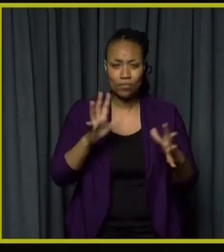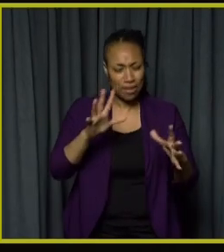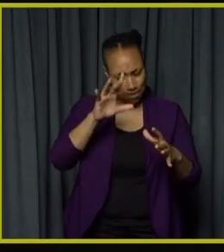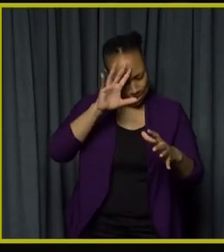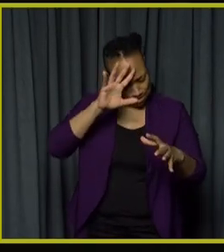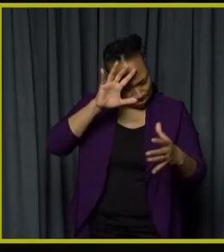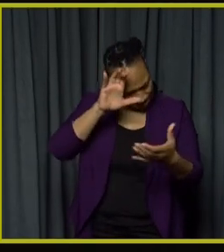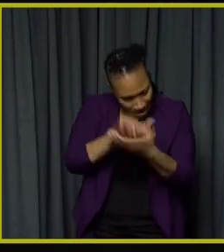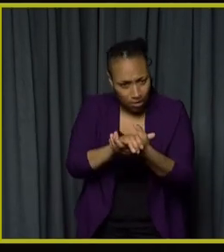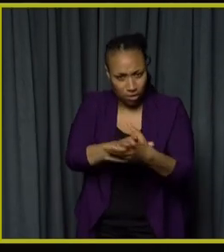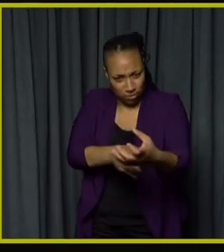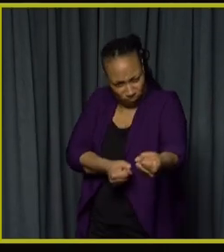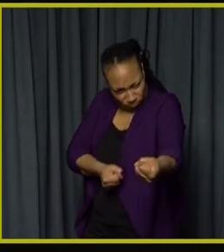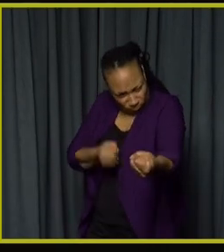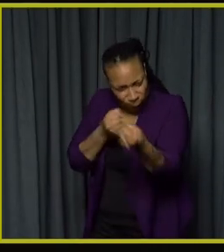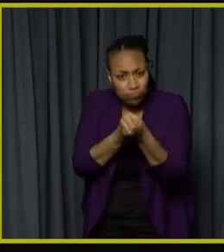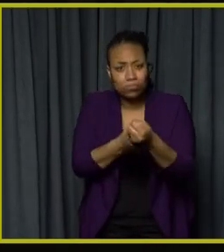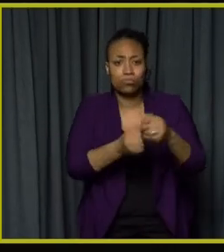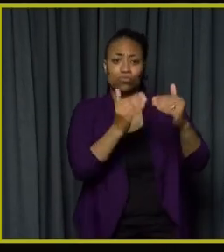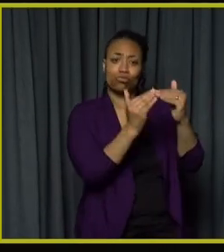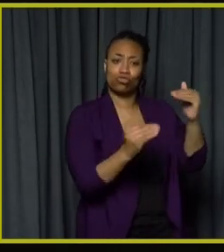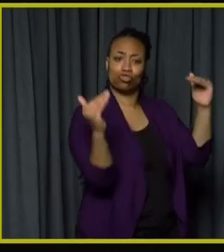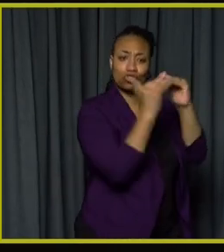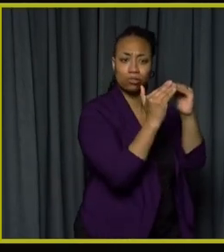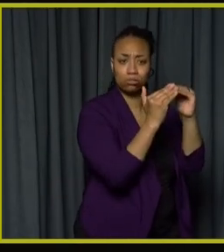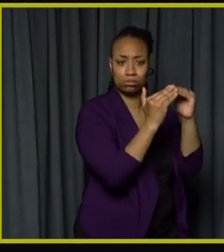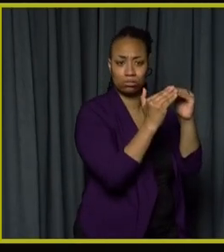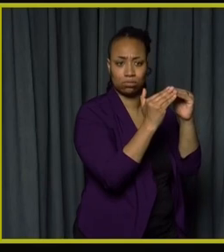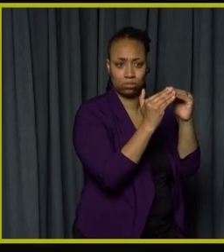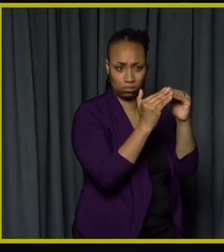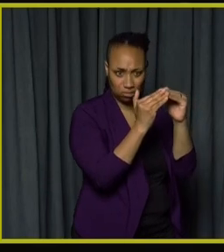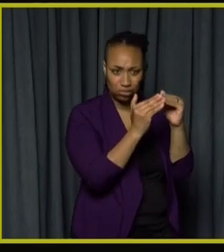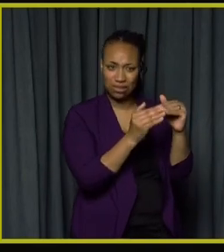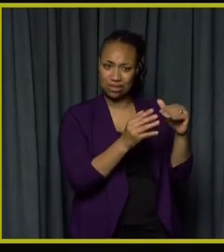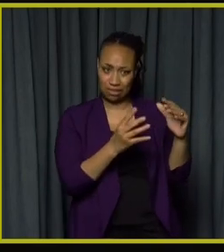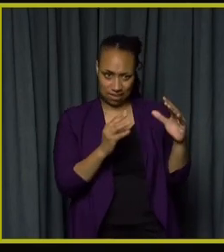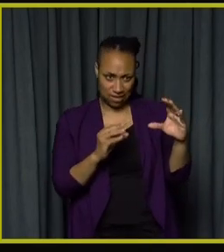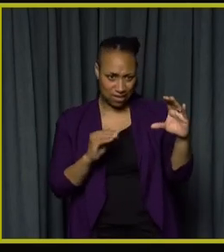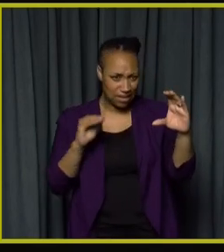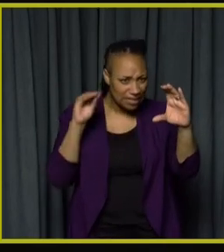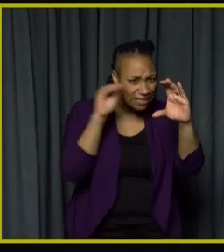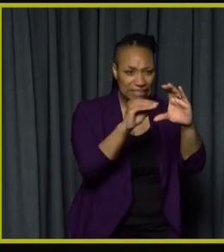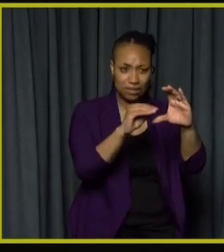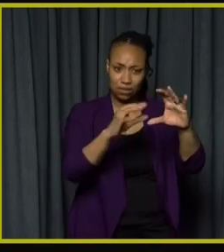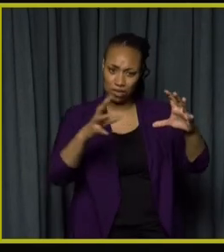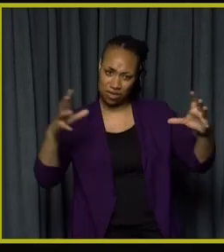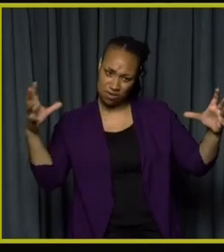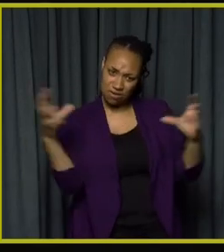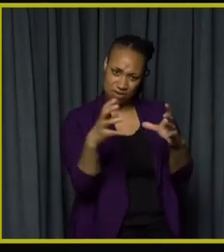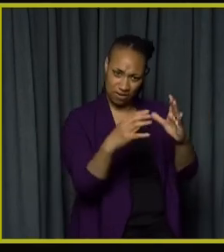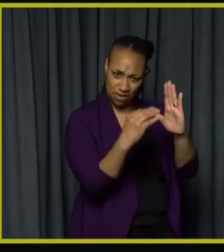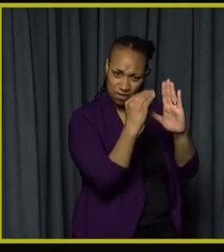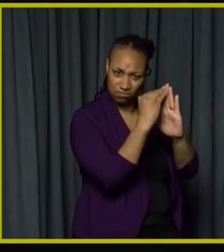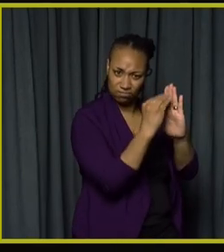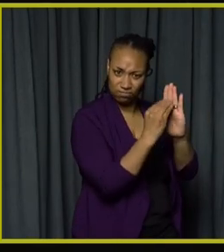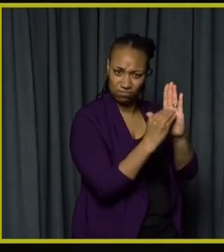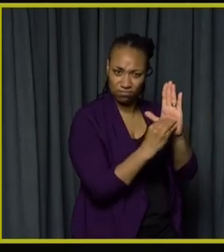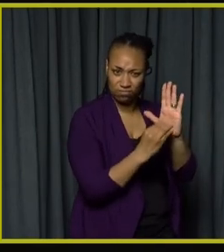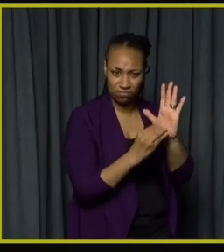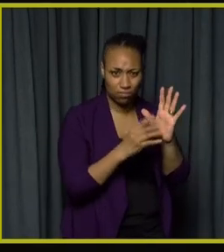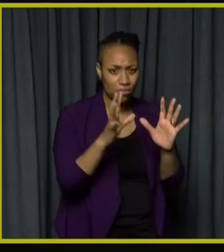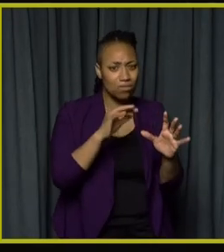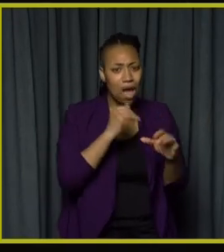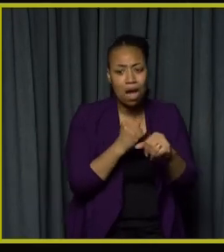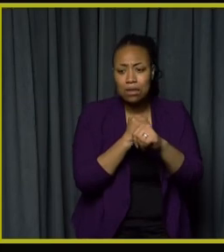justice, promote the general welfare, ensure domestic tranquility, provide for the common defense, and